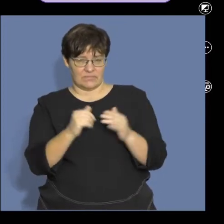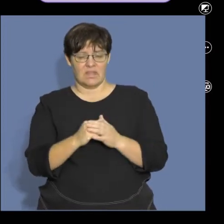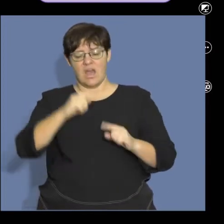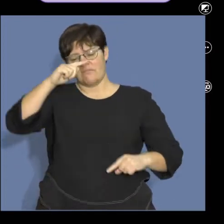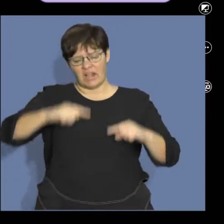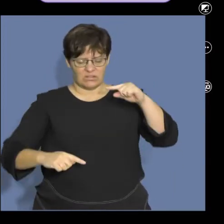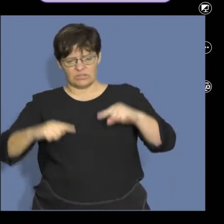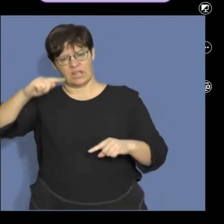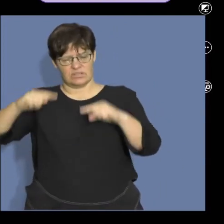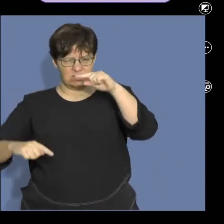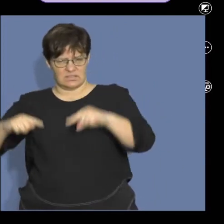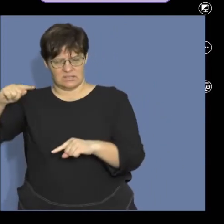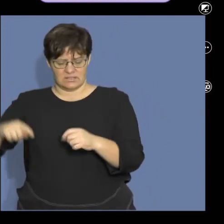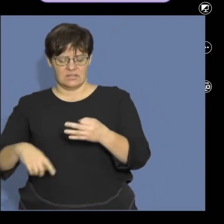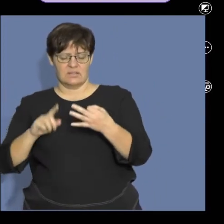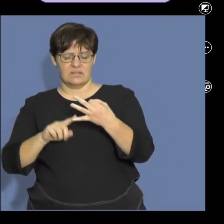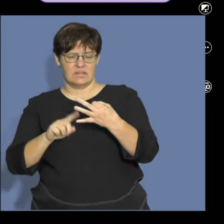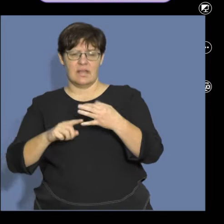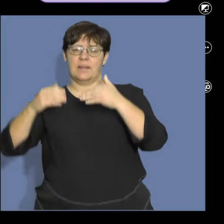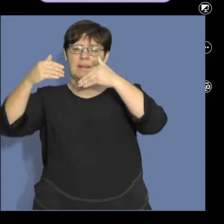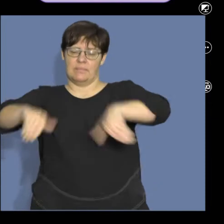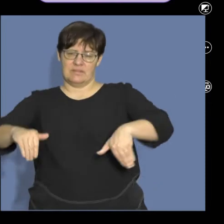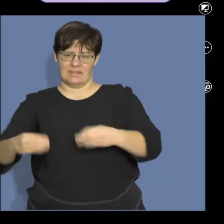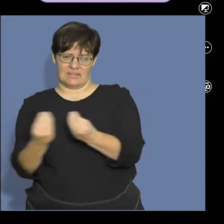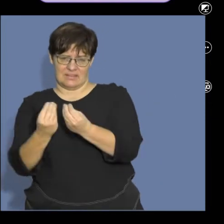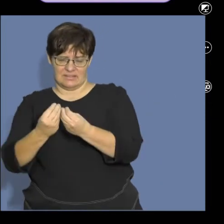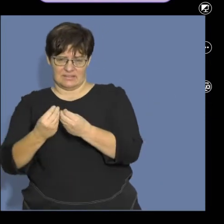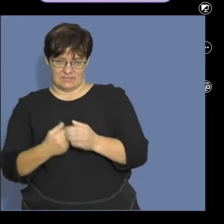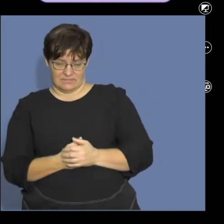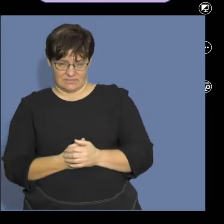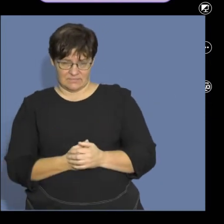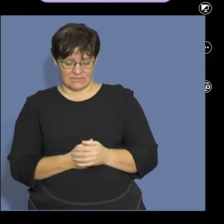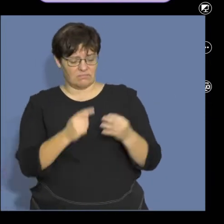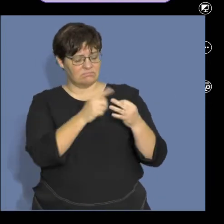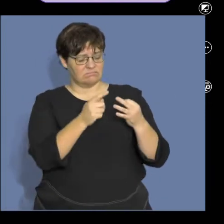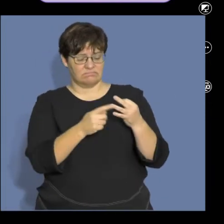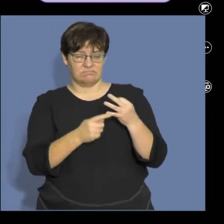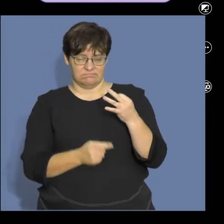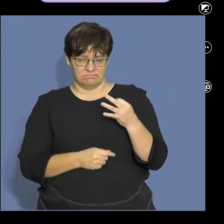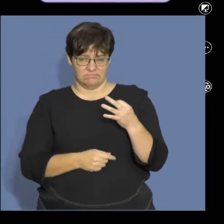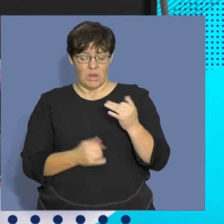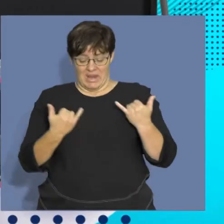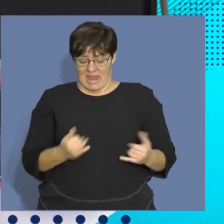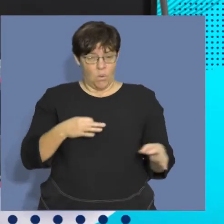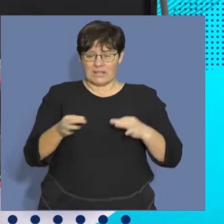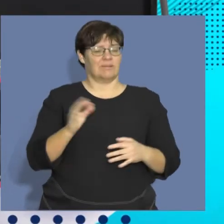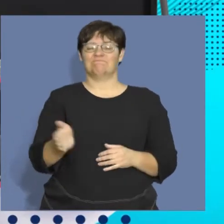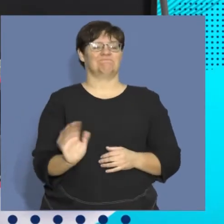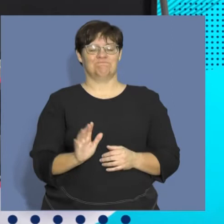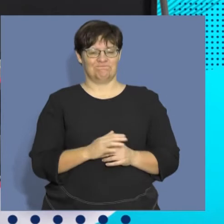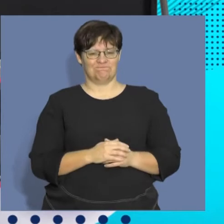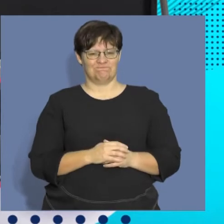fluctuations, and limiting factors. And I'm not going to explain them right now to you